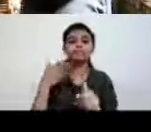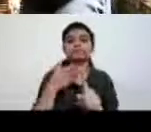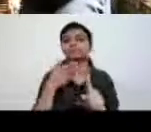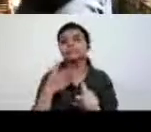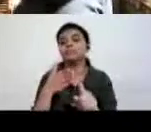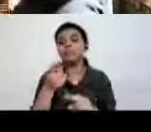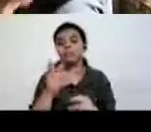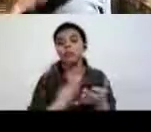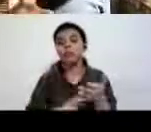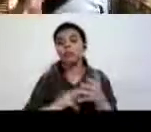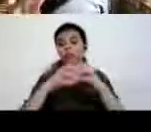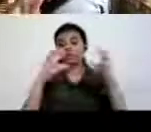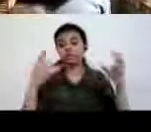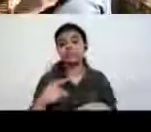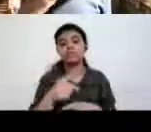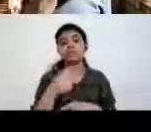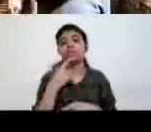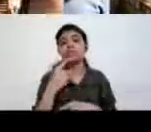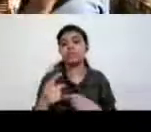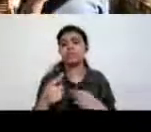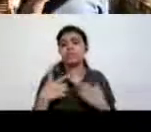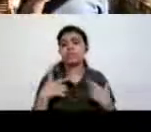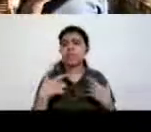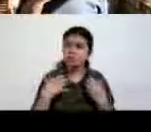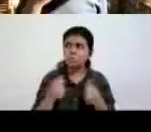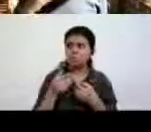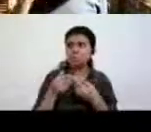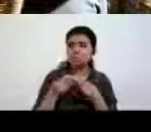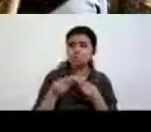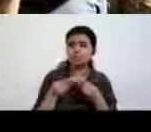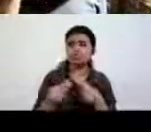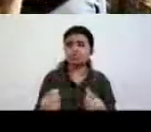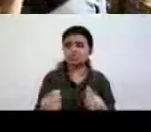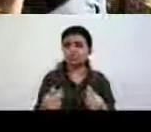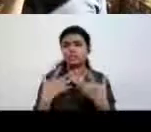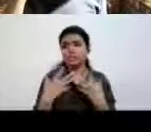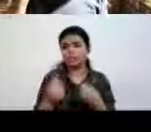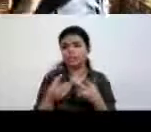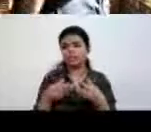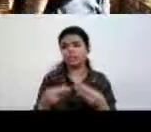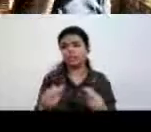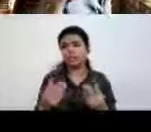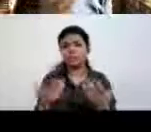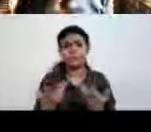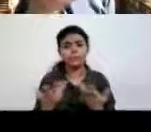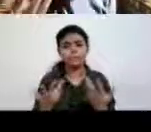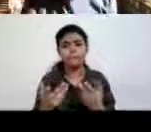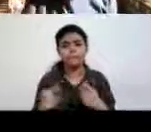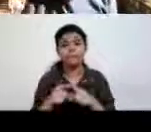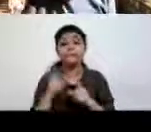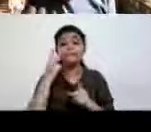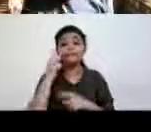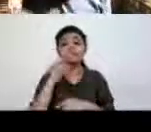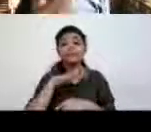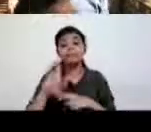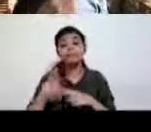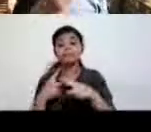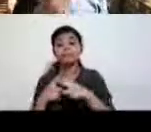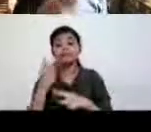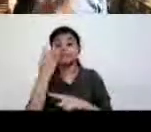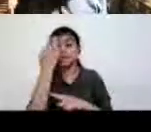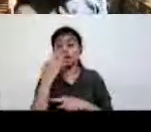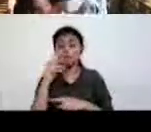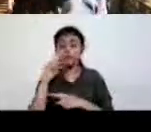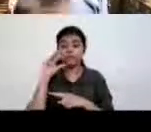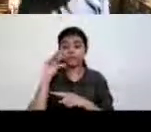museum said, we want to come up with a solution which is for blind and partially sighted people